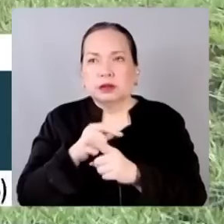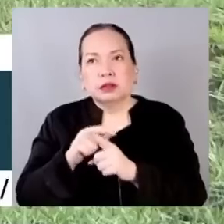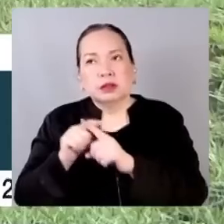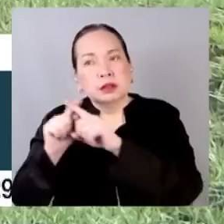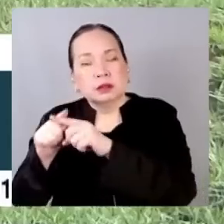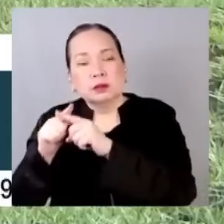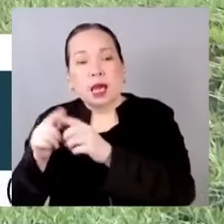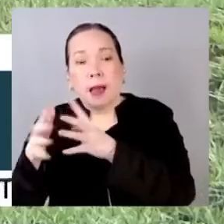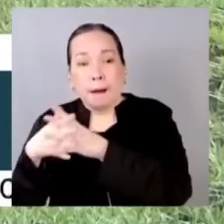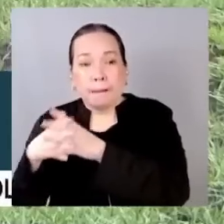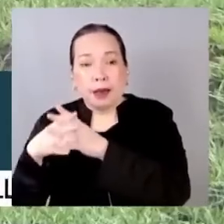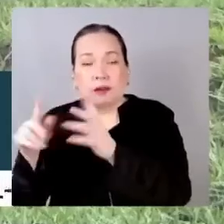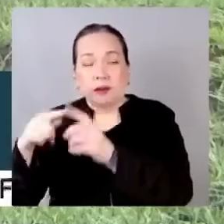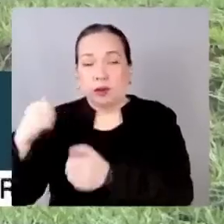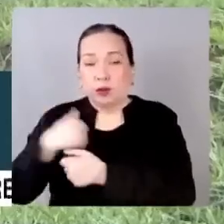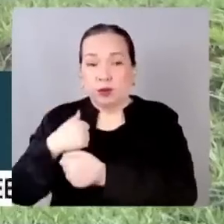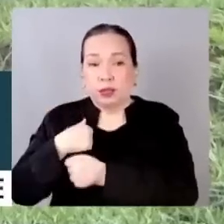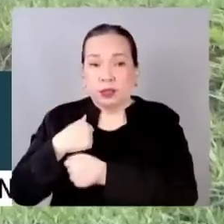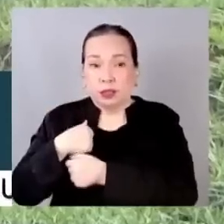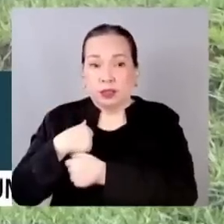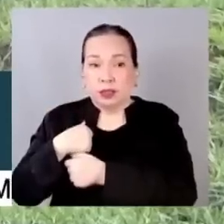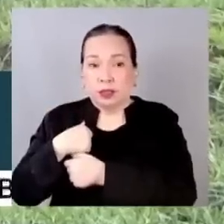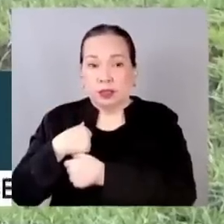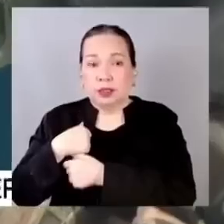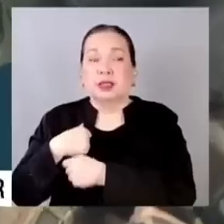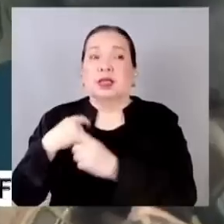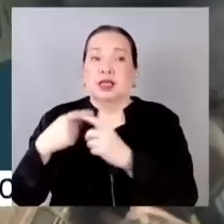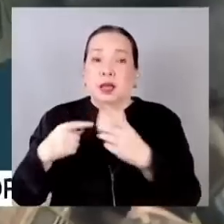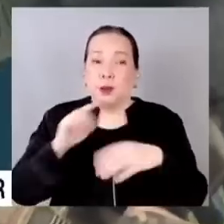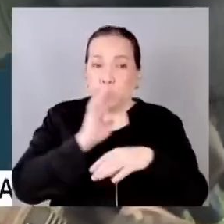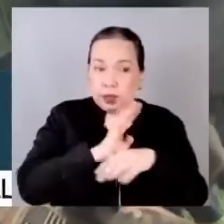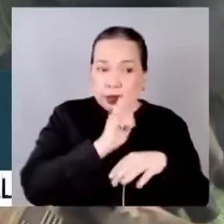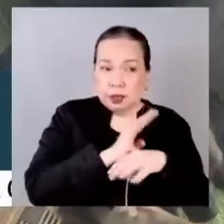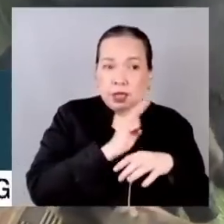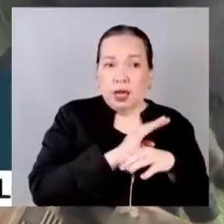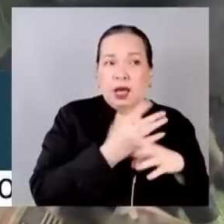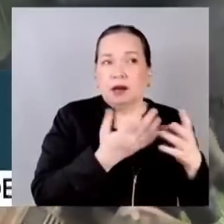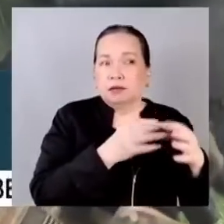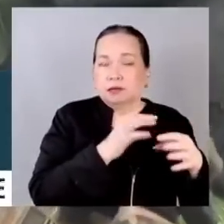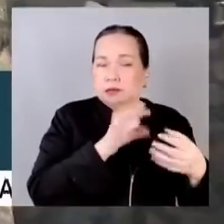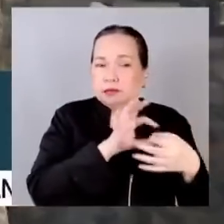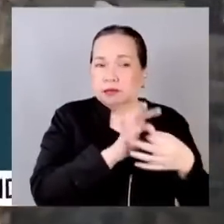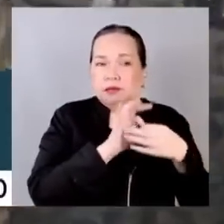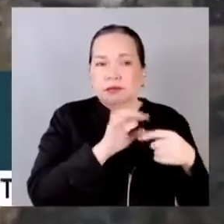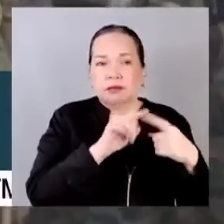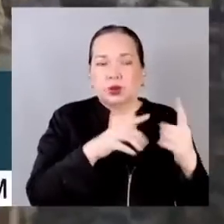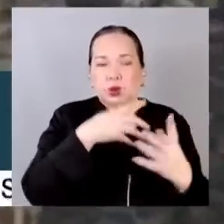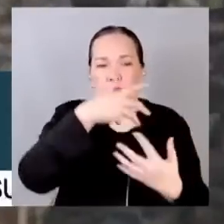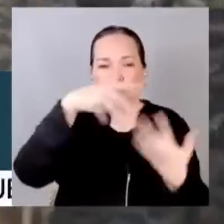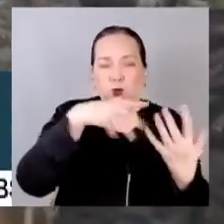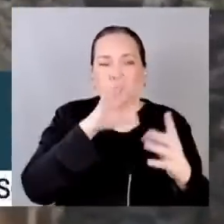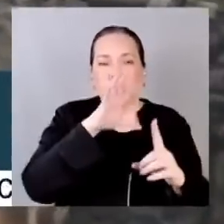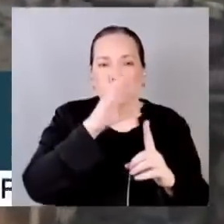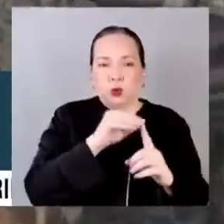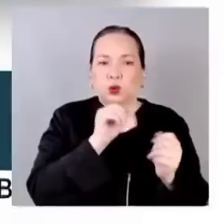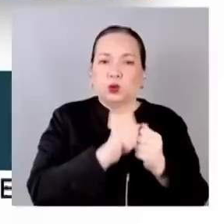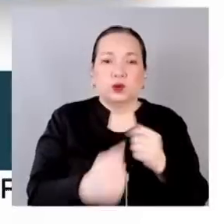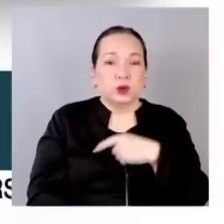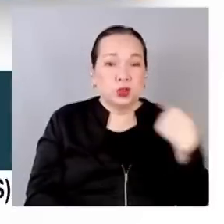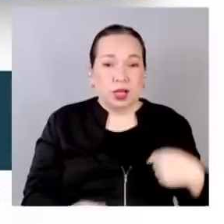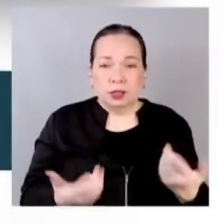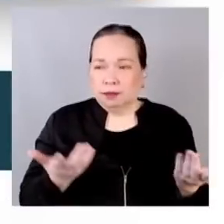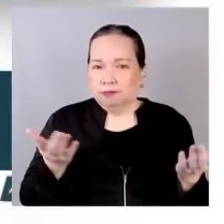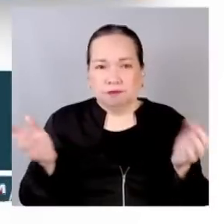America and leaning on commerce and trade and other relationship, social and culture, with China.